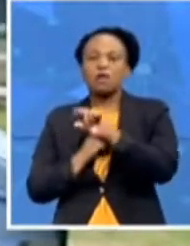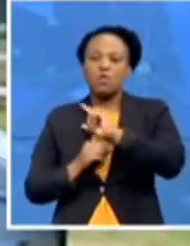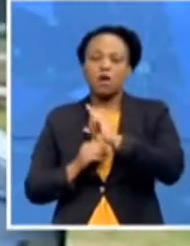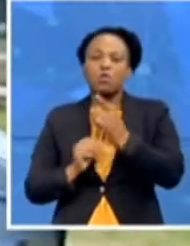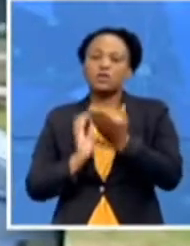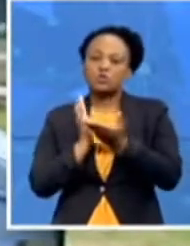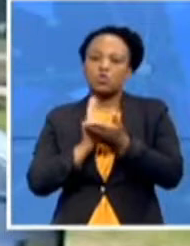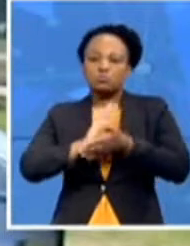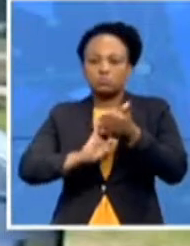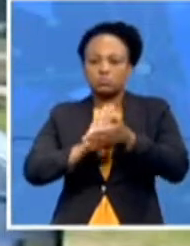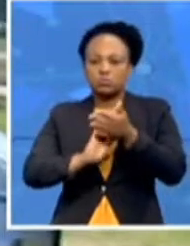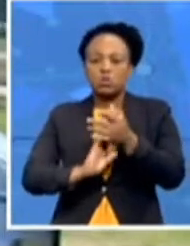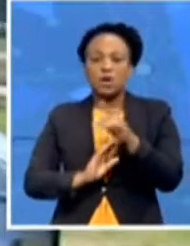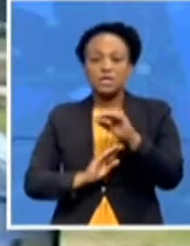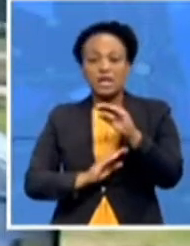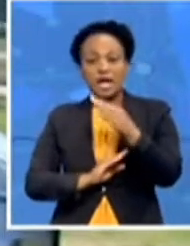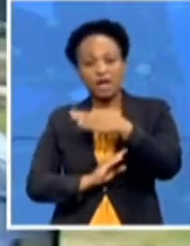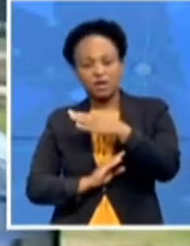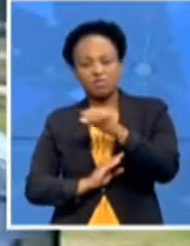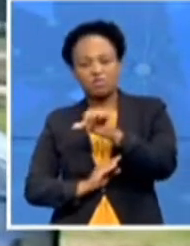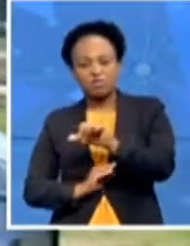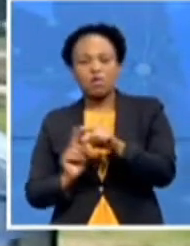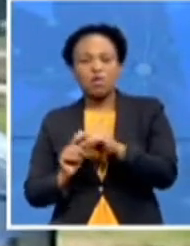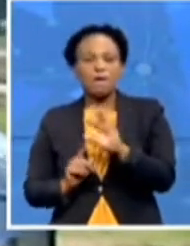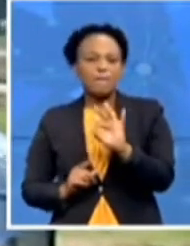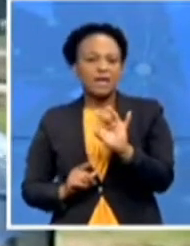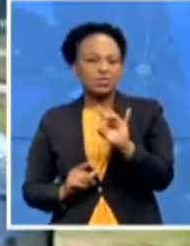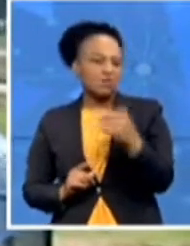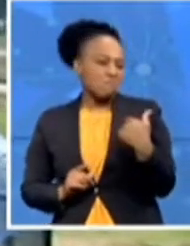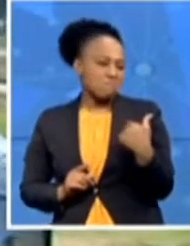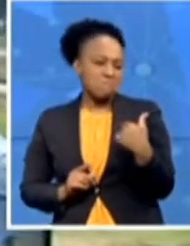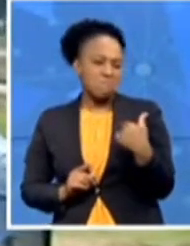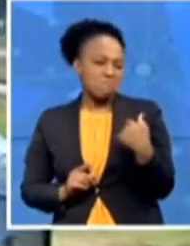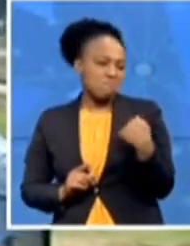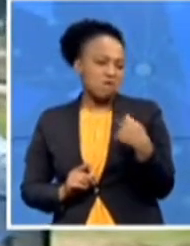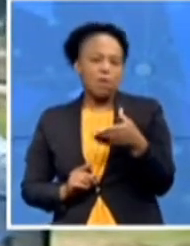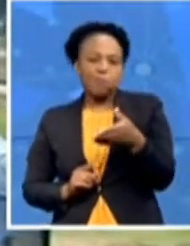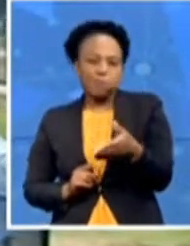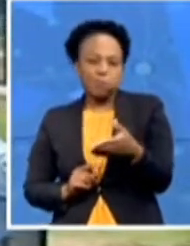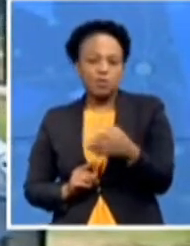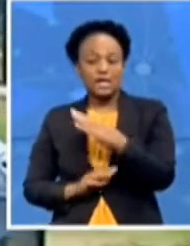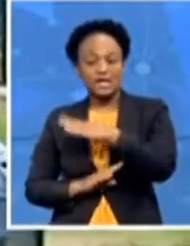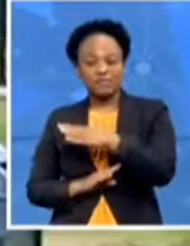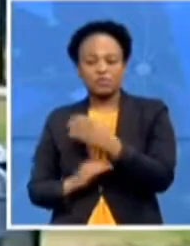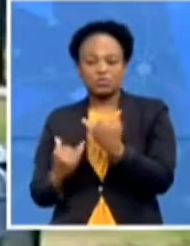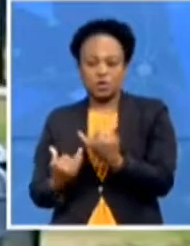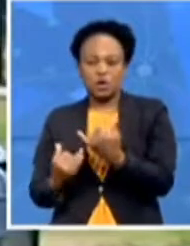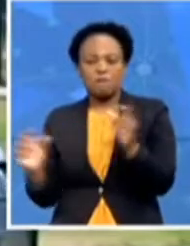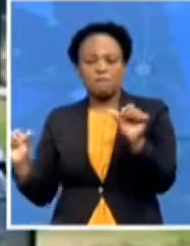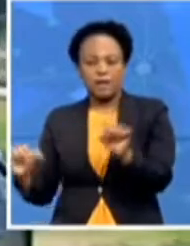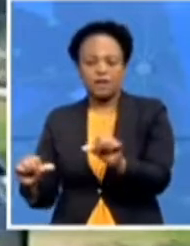were here, and this afternoon they will come again. Okay. Because at the end of the day, these kids will give us problems if they are not